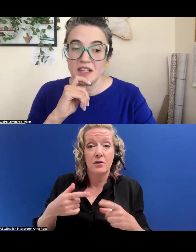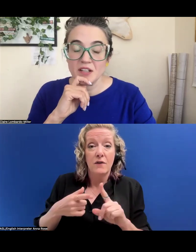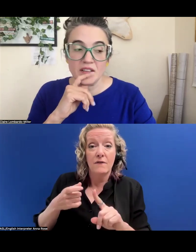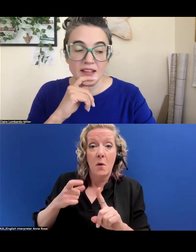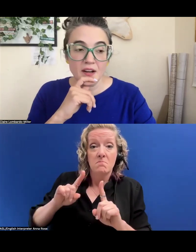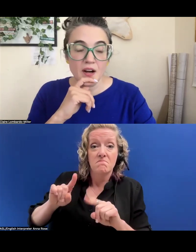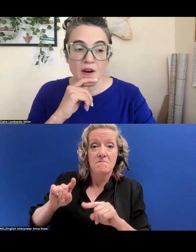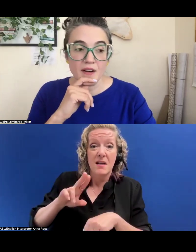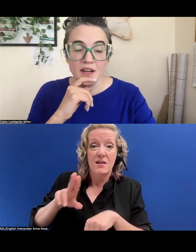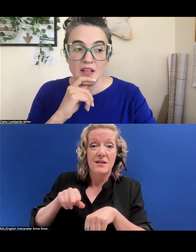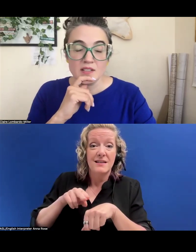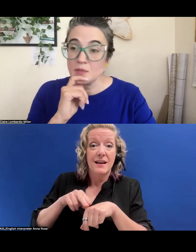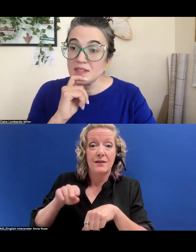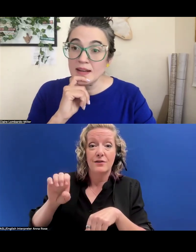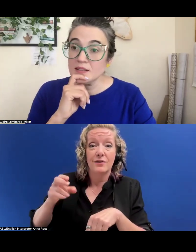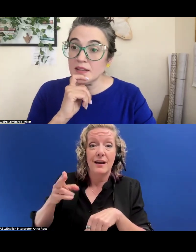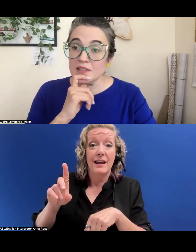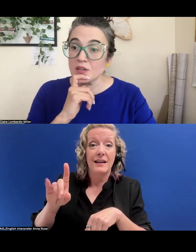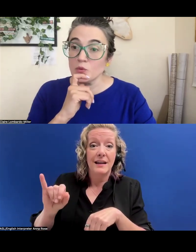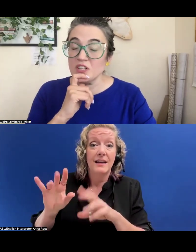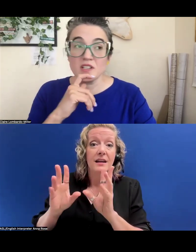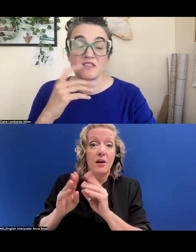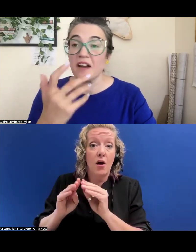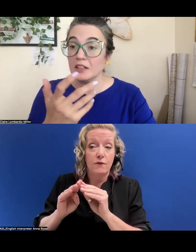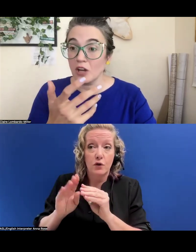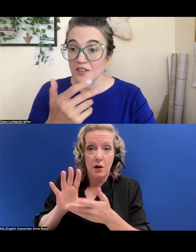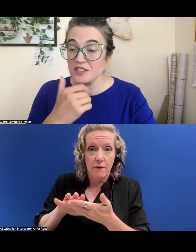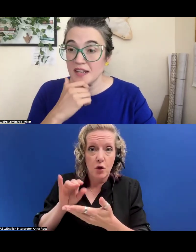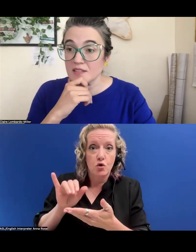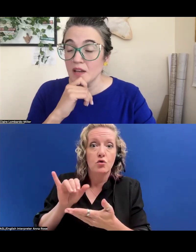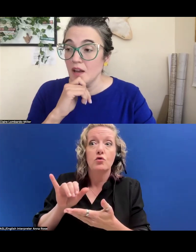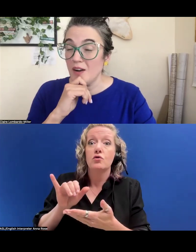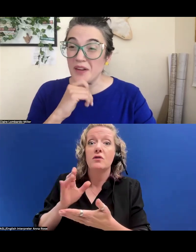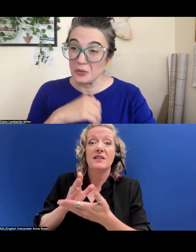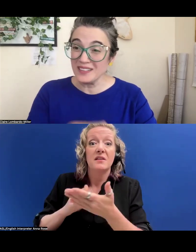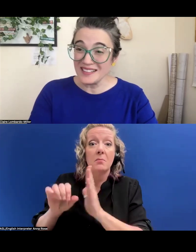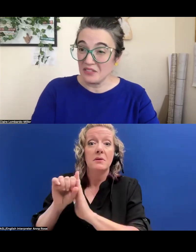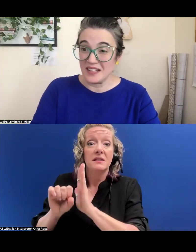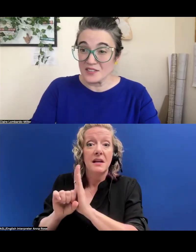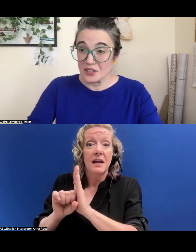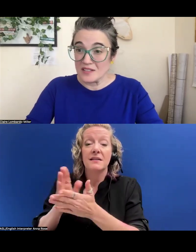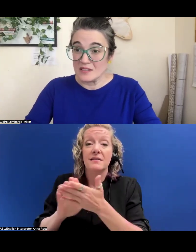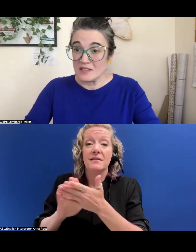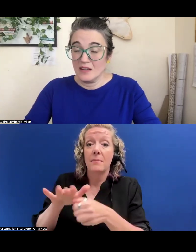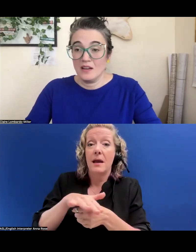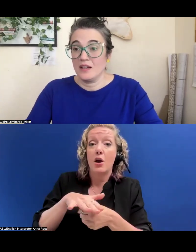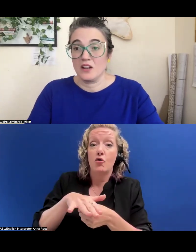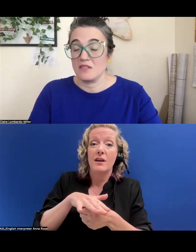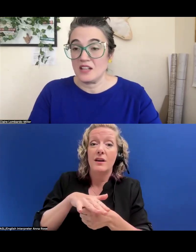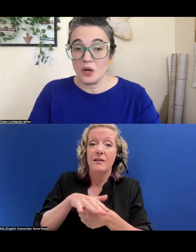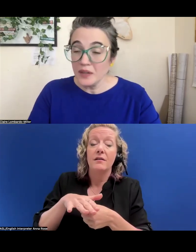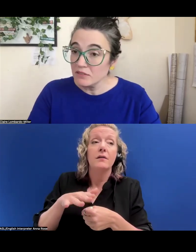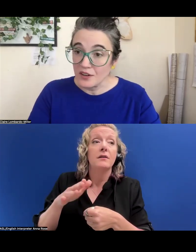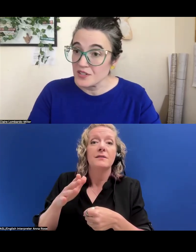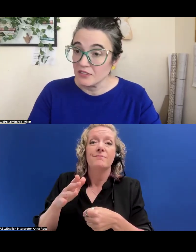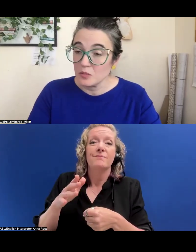every year, that there are some states and some regions of very large states that are really deaf deserts. They